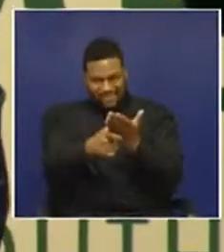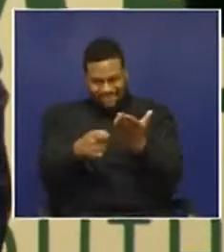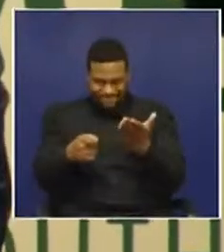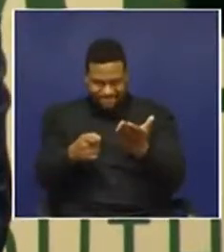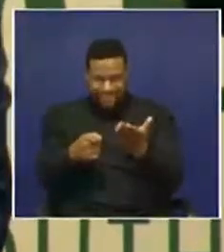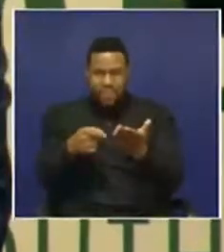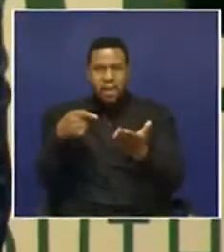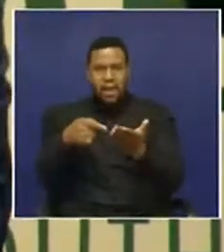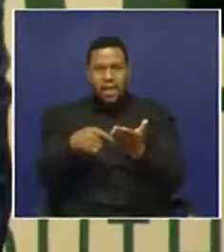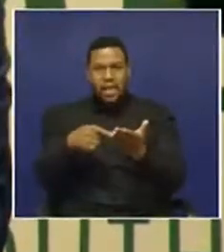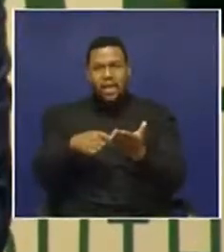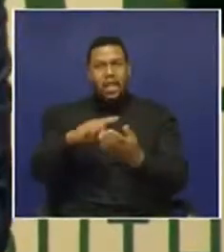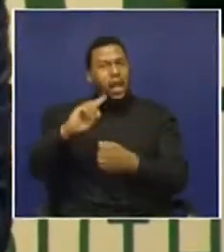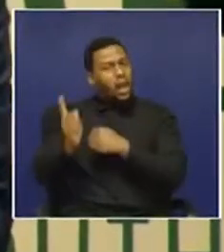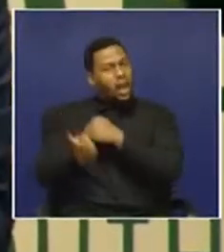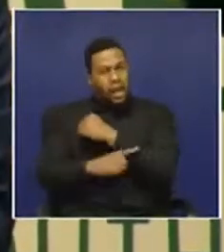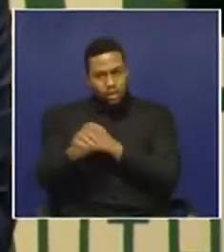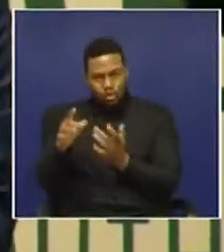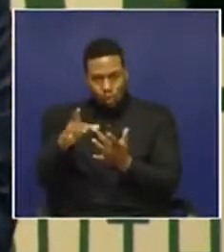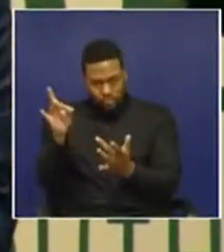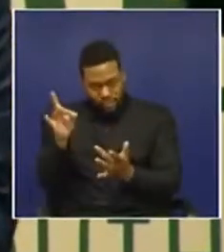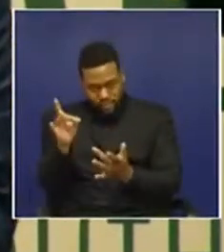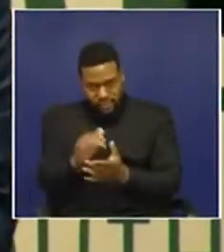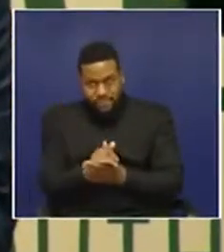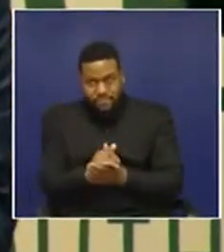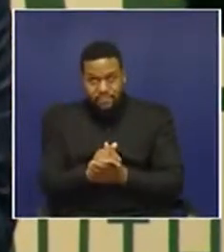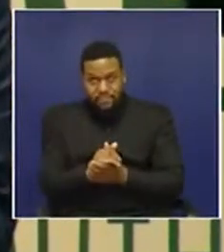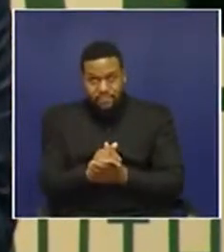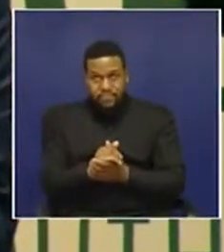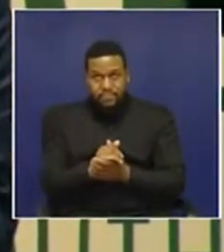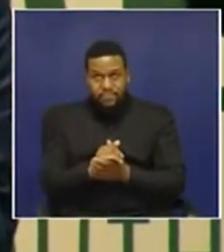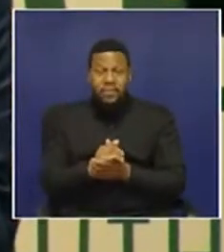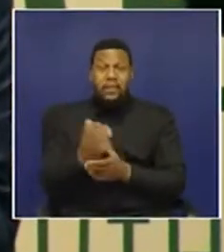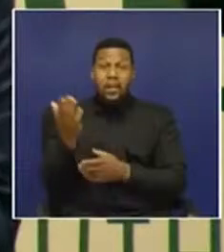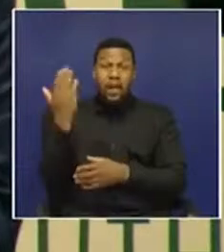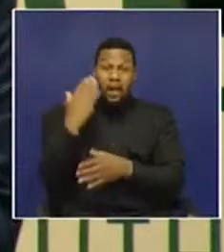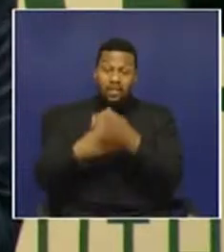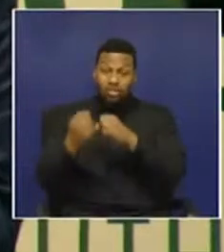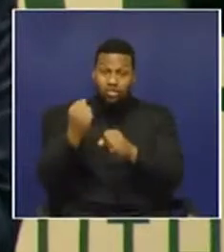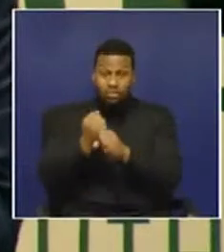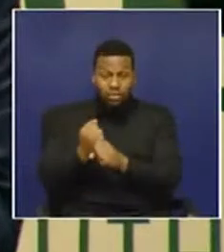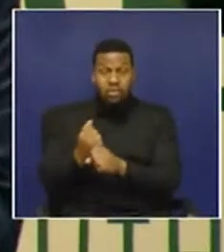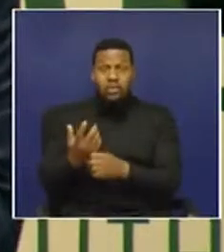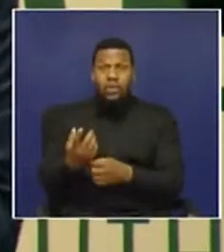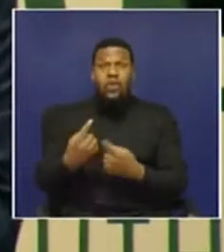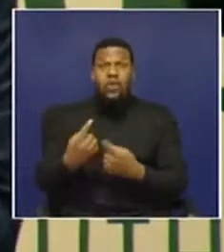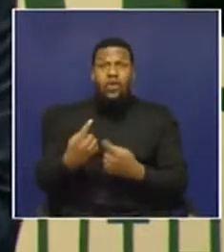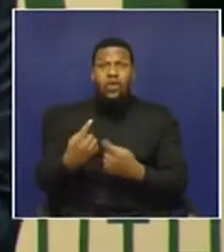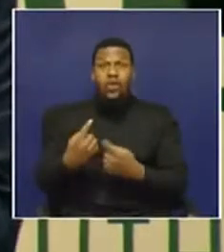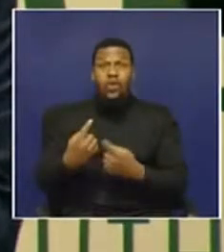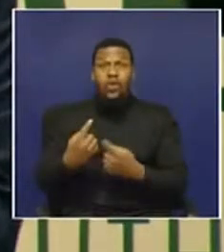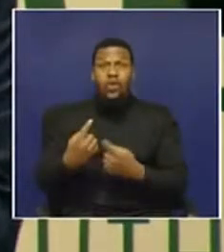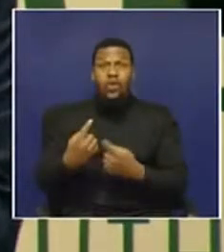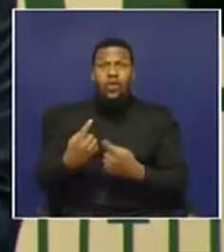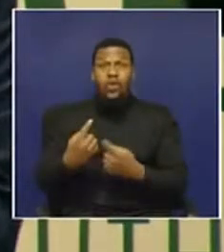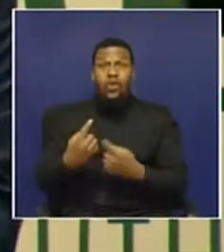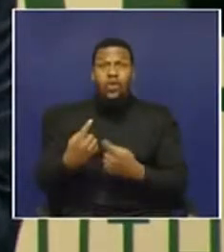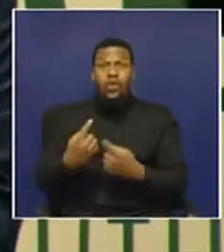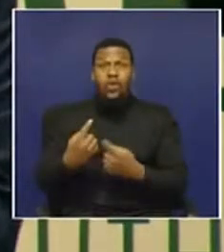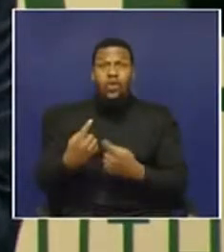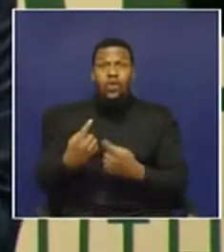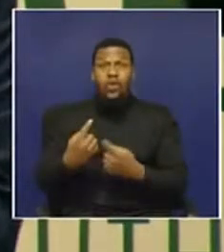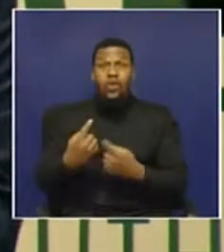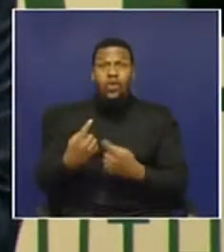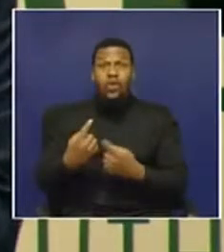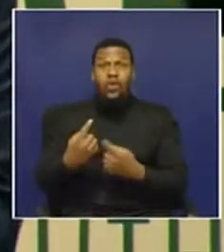Madam Speaker, in this context, in this budget last year, as we have said, we have kept that promise through our commitment to